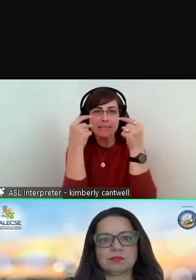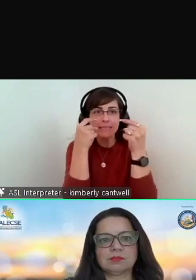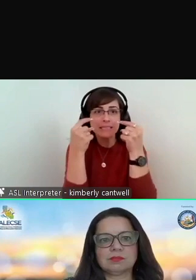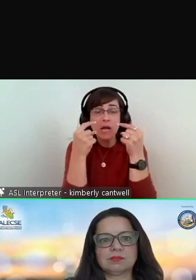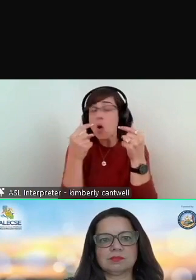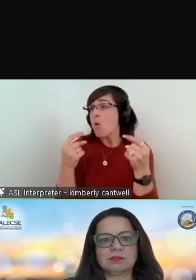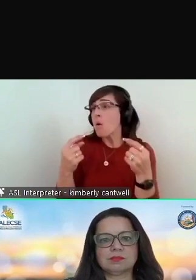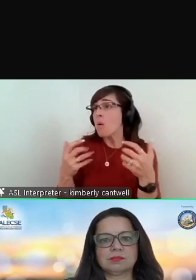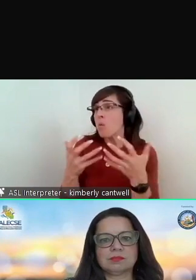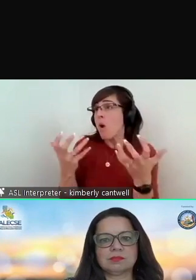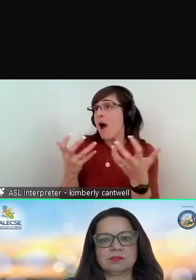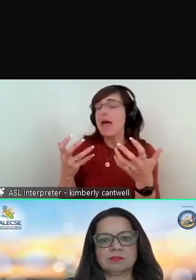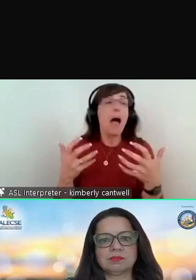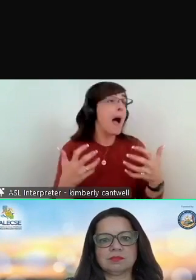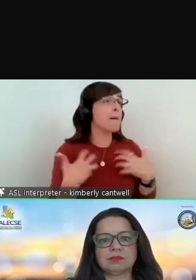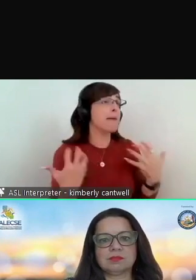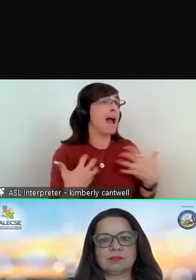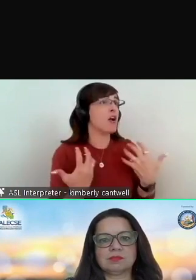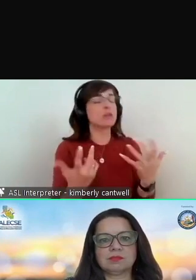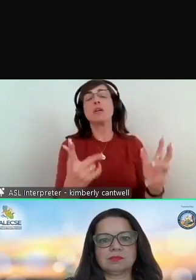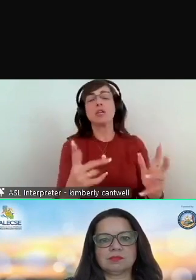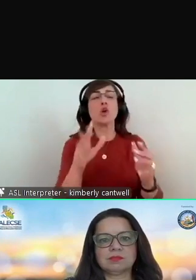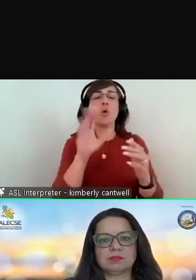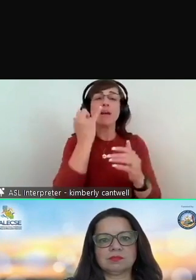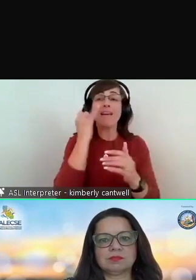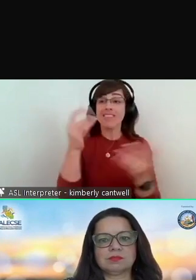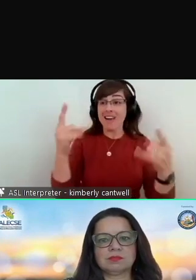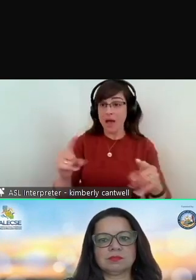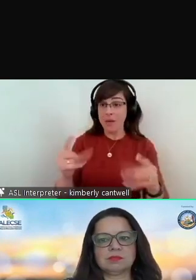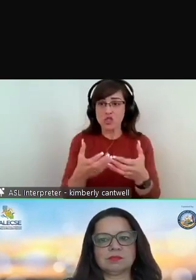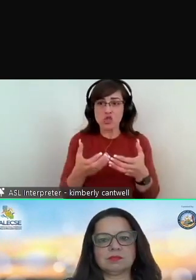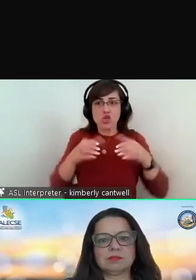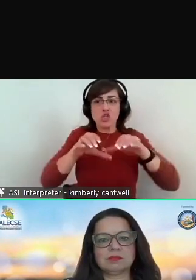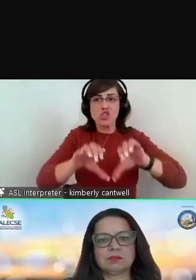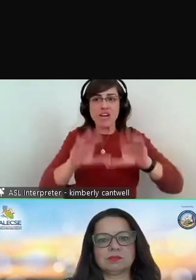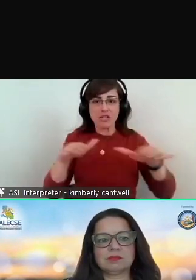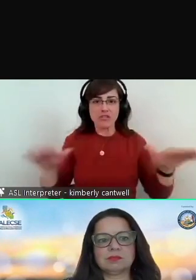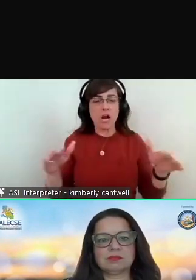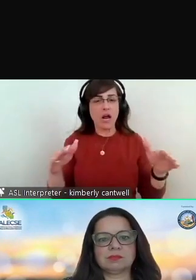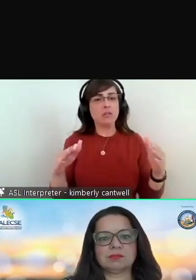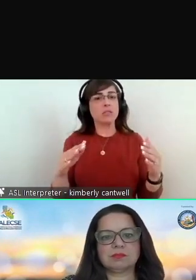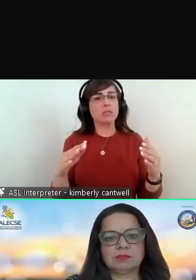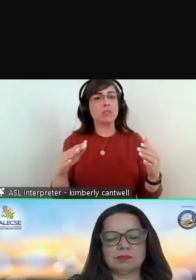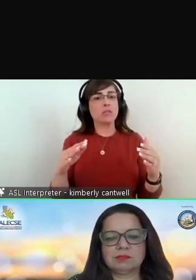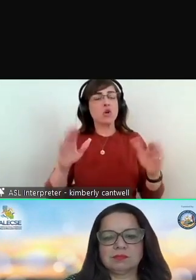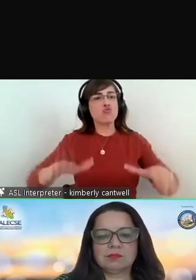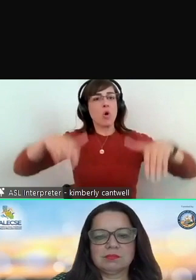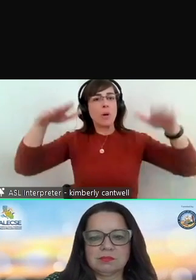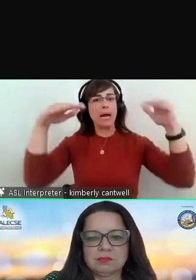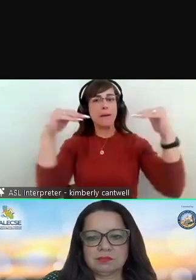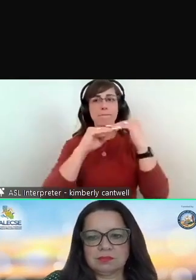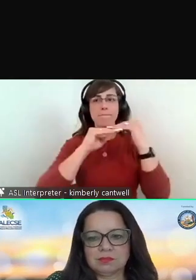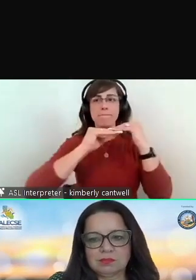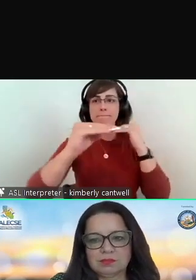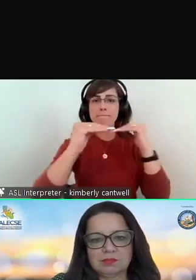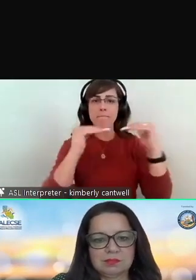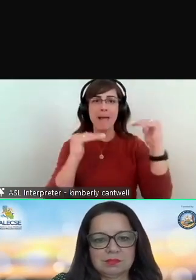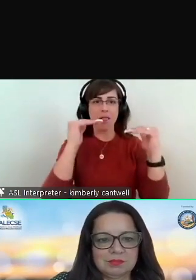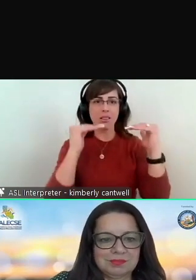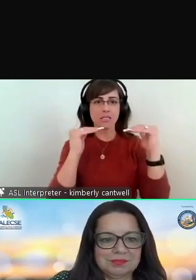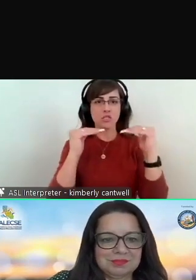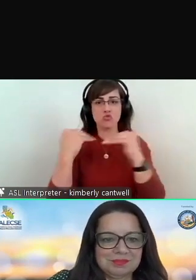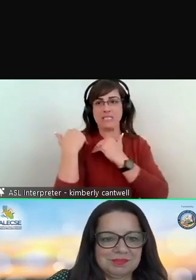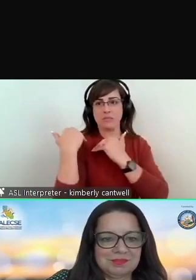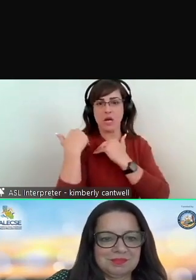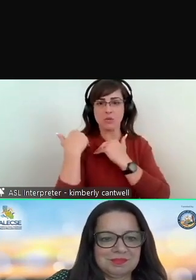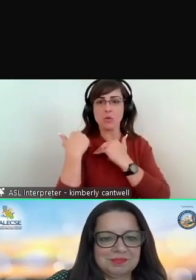bear! If those happen, your chances of the child growing up to be bright, balanced and a responsible and productive citizen